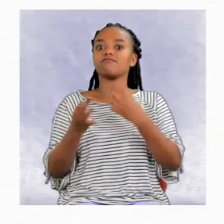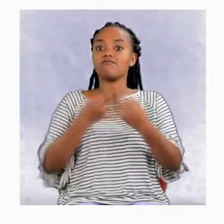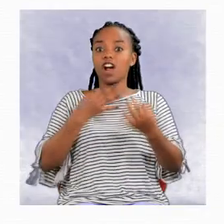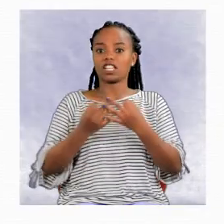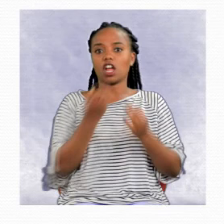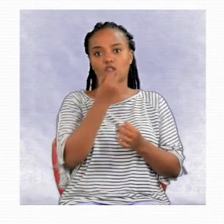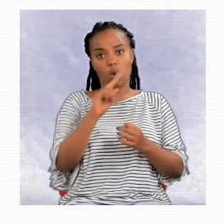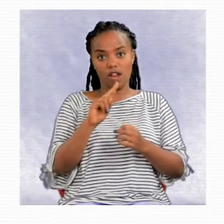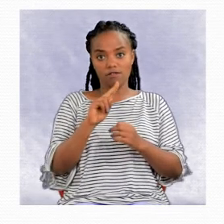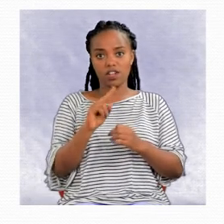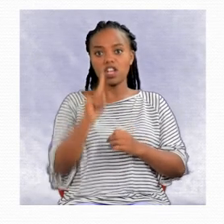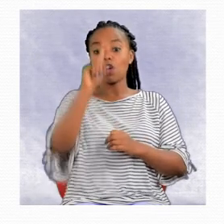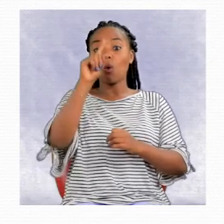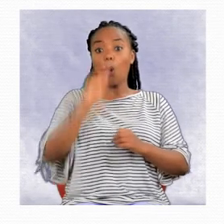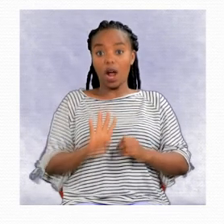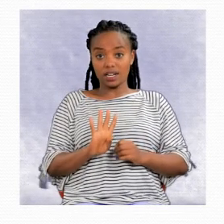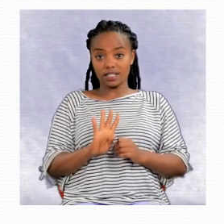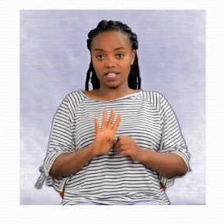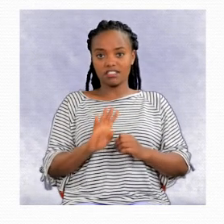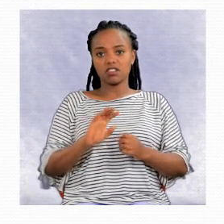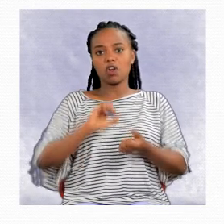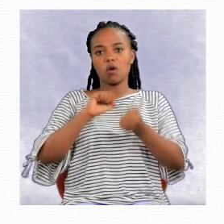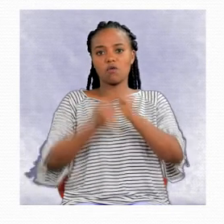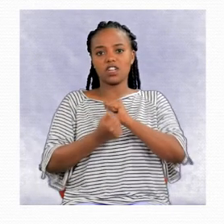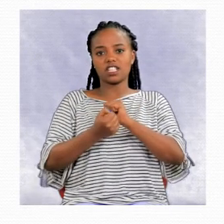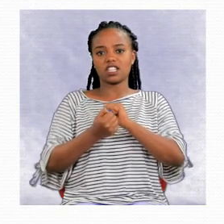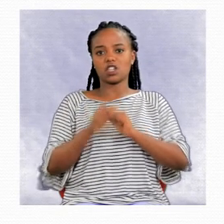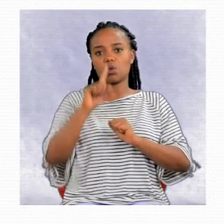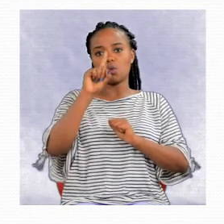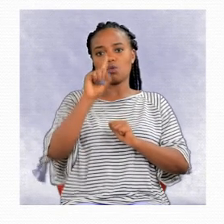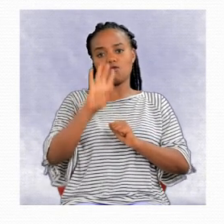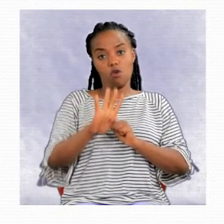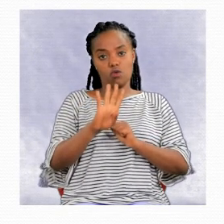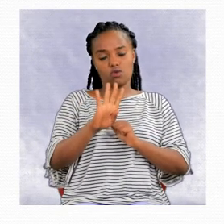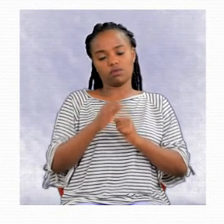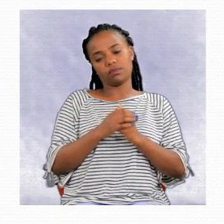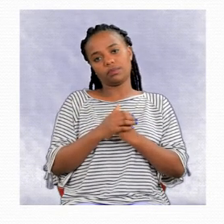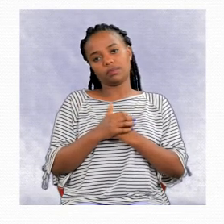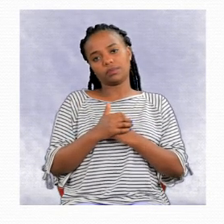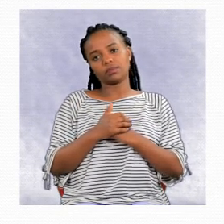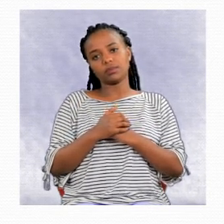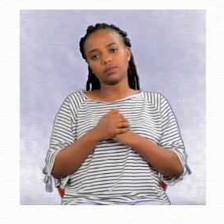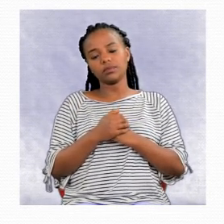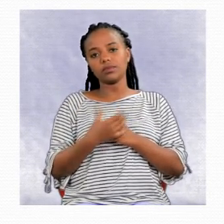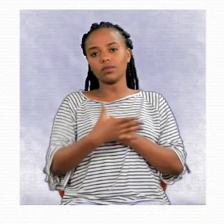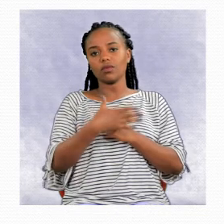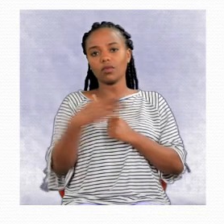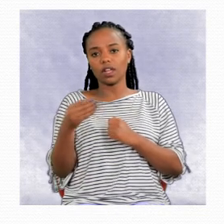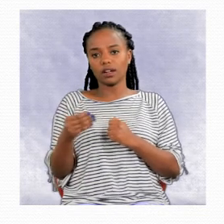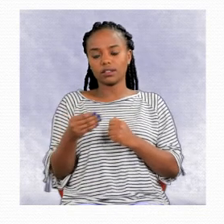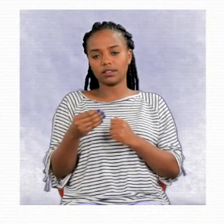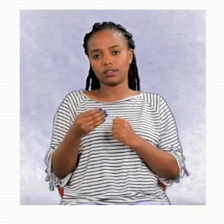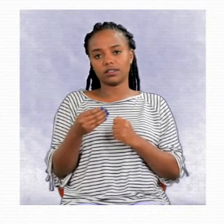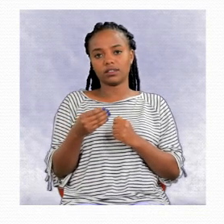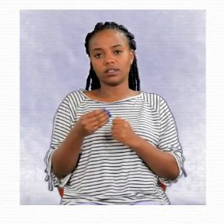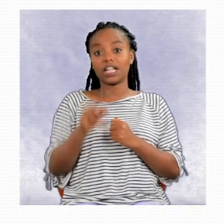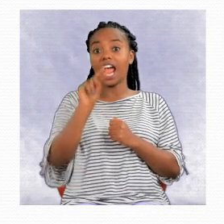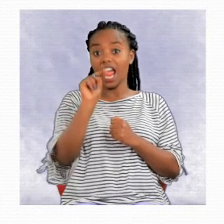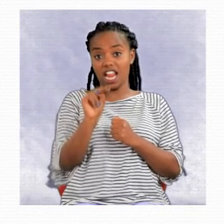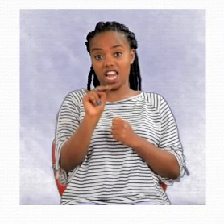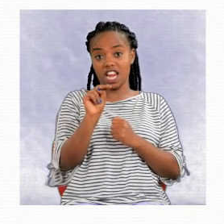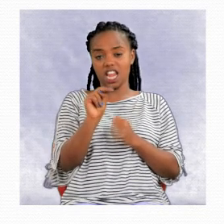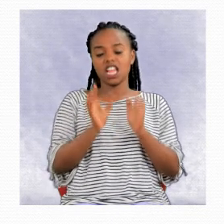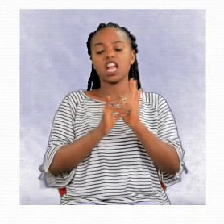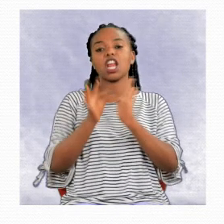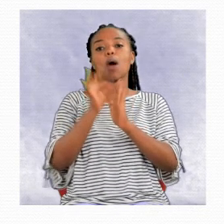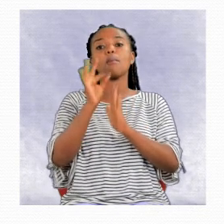it is quarterly, the conversion factor will be this 4, and so on. And N is, it